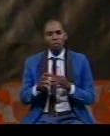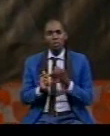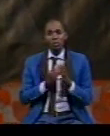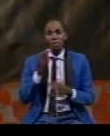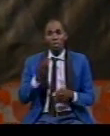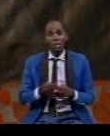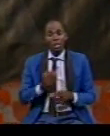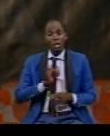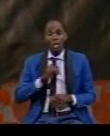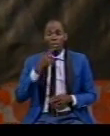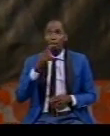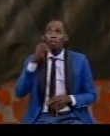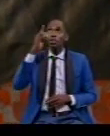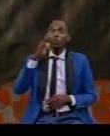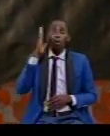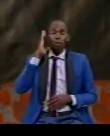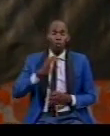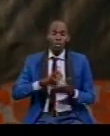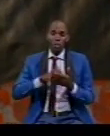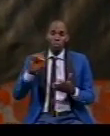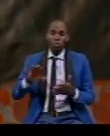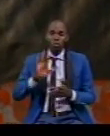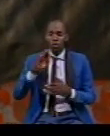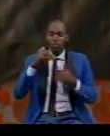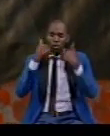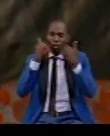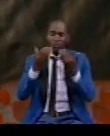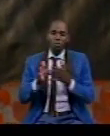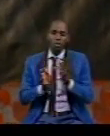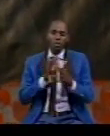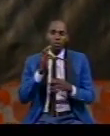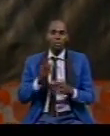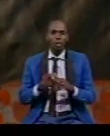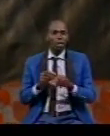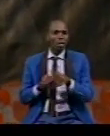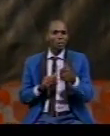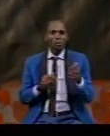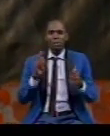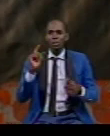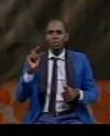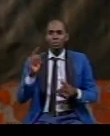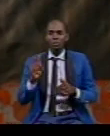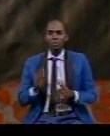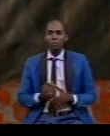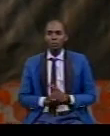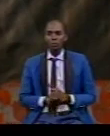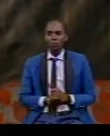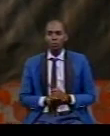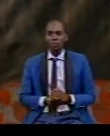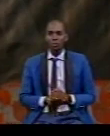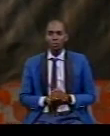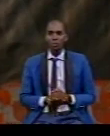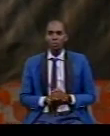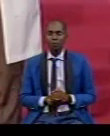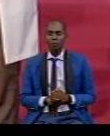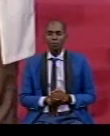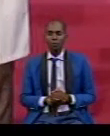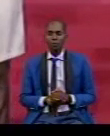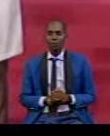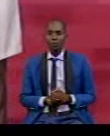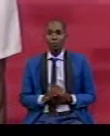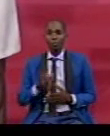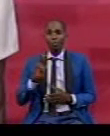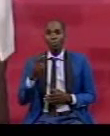have come to him. If thou canst believe, all things are possible to him